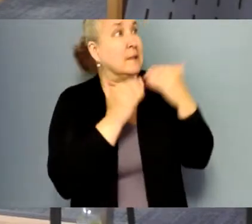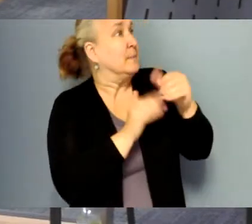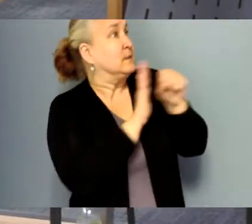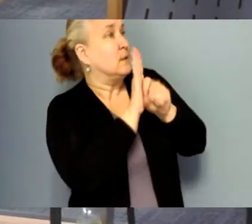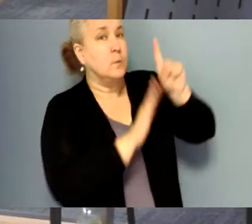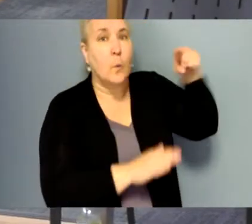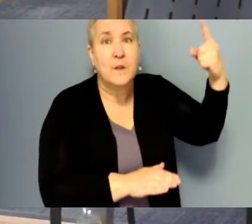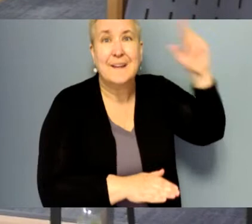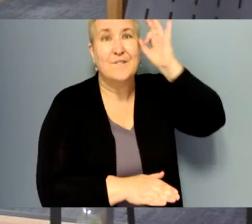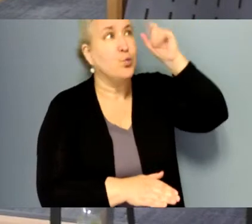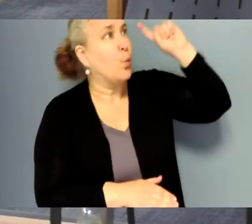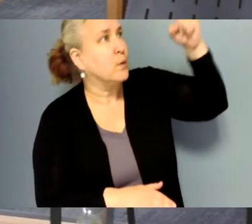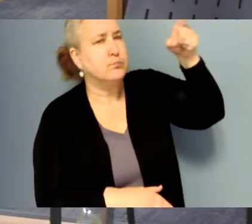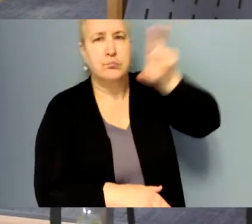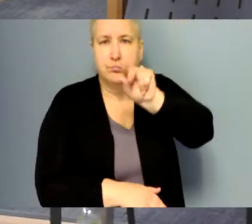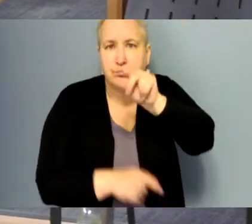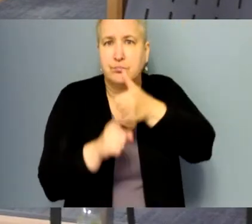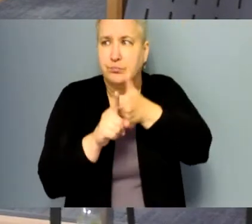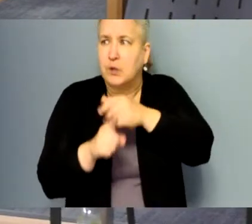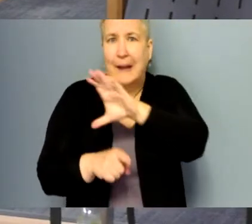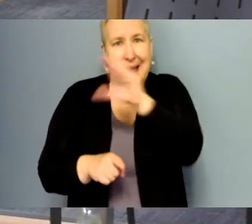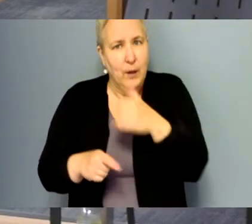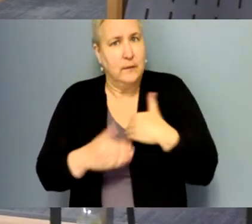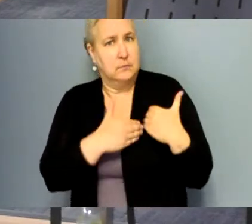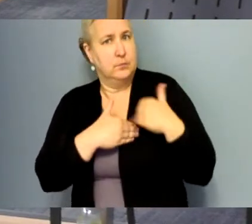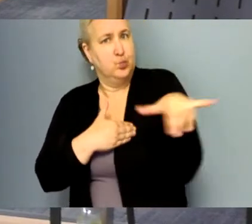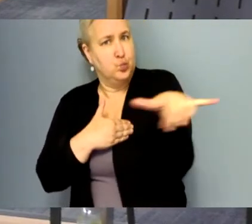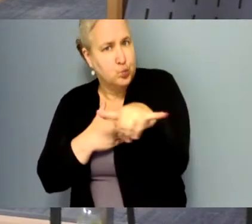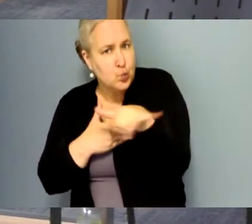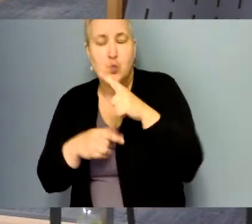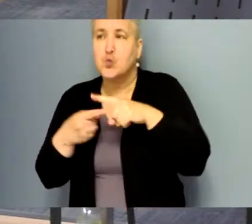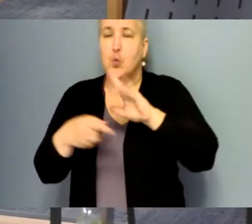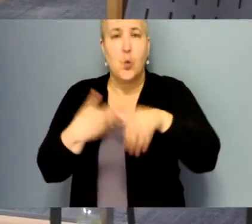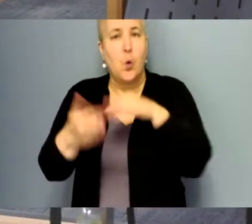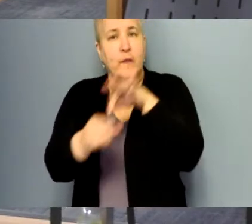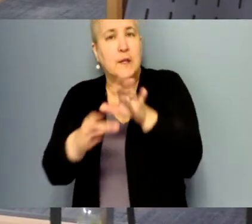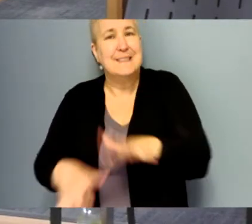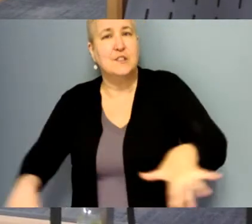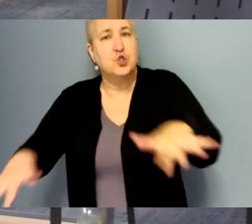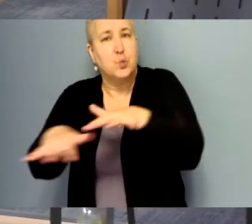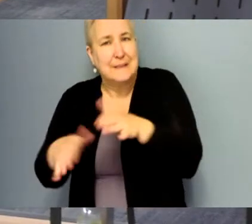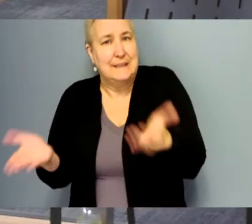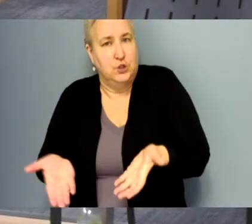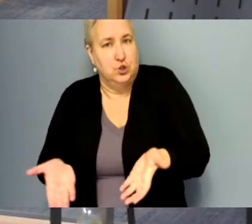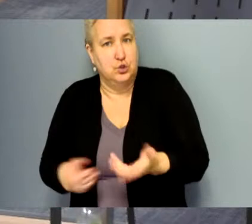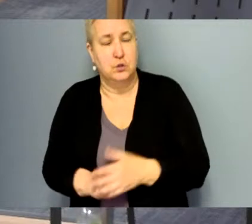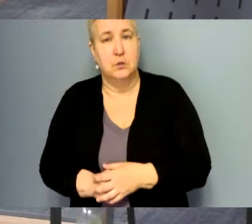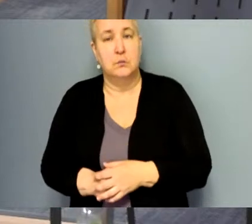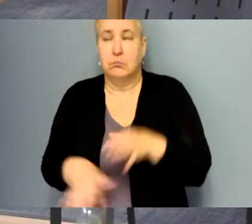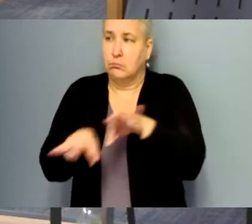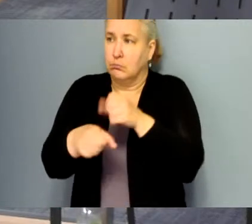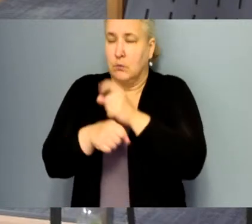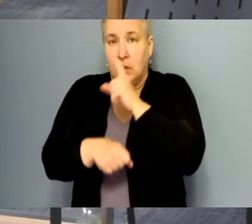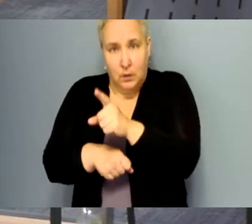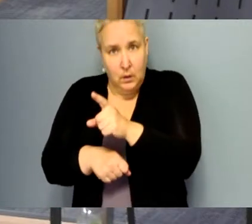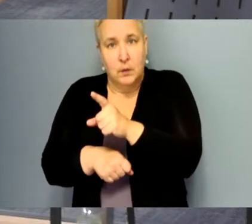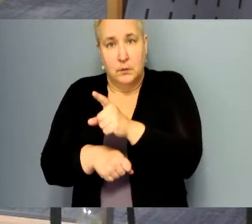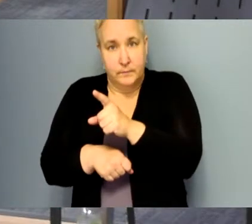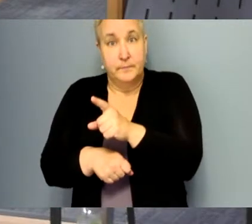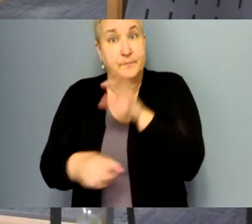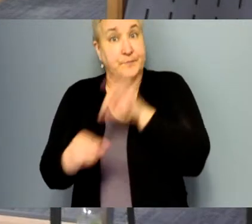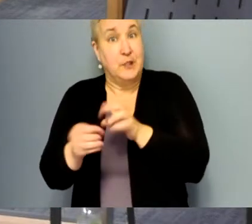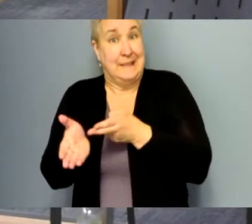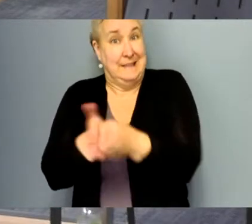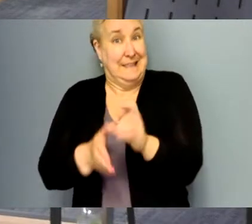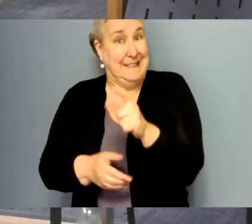the federal, but as a county, you have a responsibility to all the constituents in this county to make sure that, you know, their voting integrity is